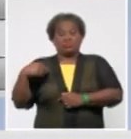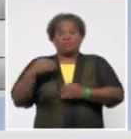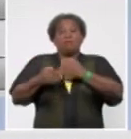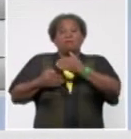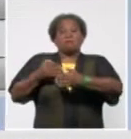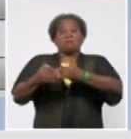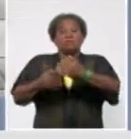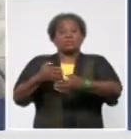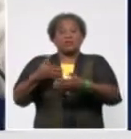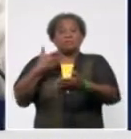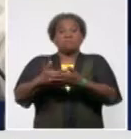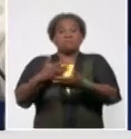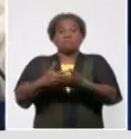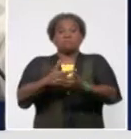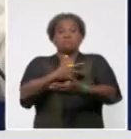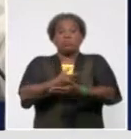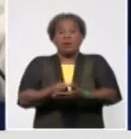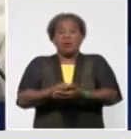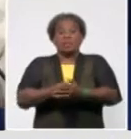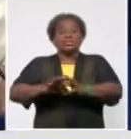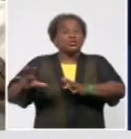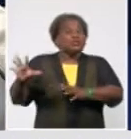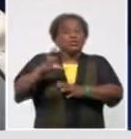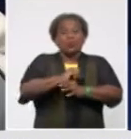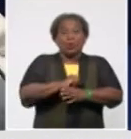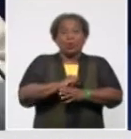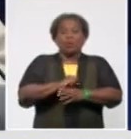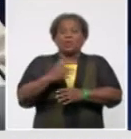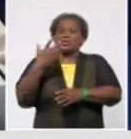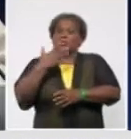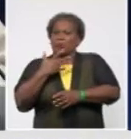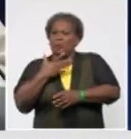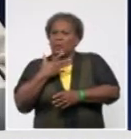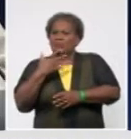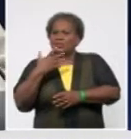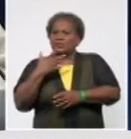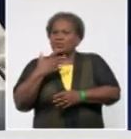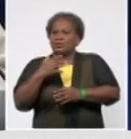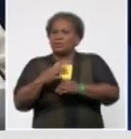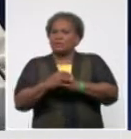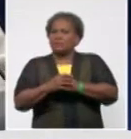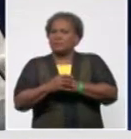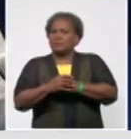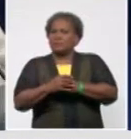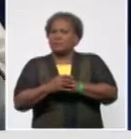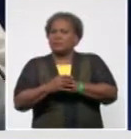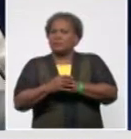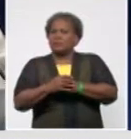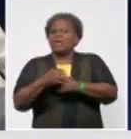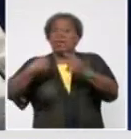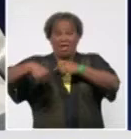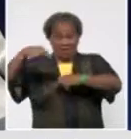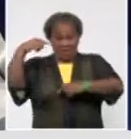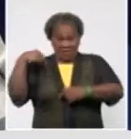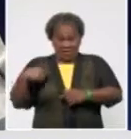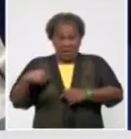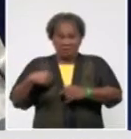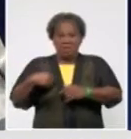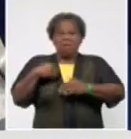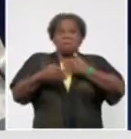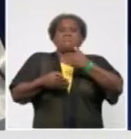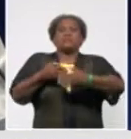5,790, Matanzas 151, Ciego de Ávila 277,